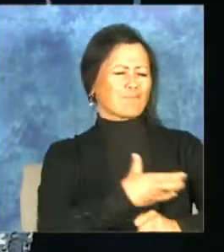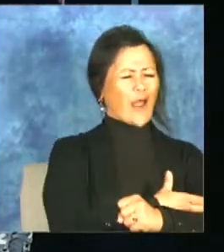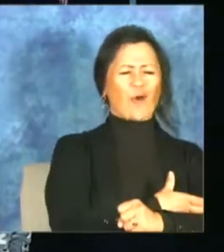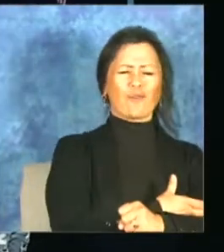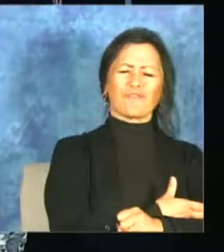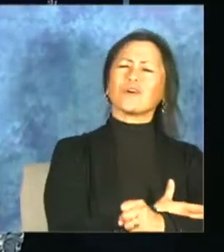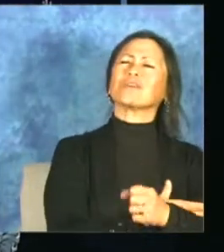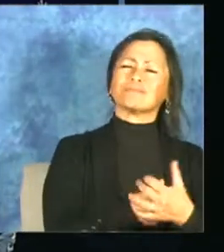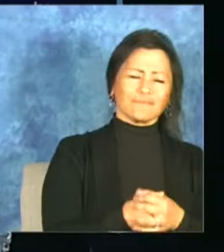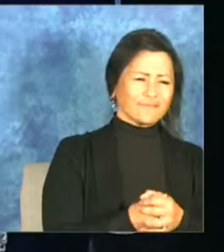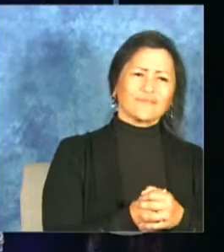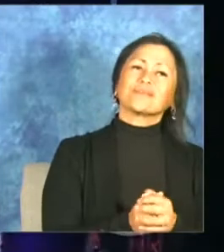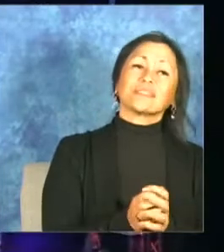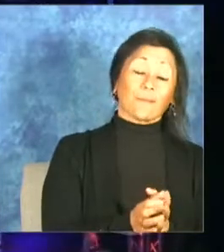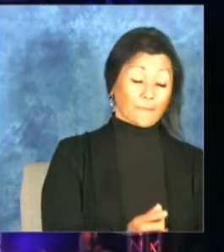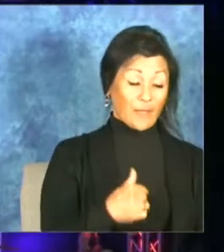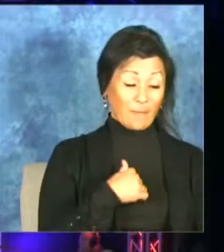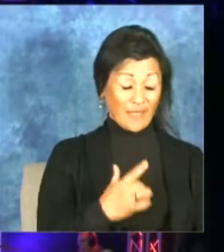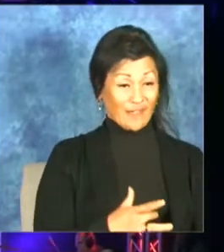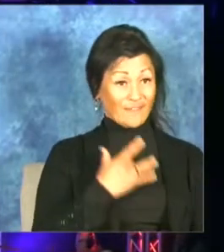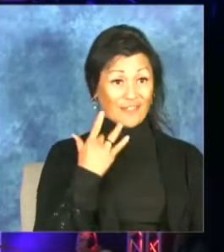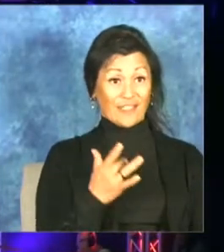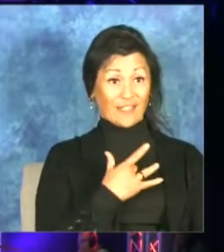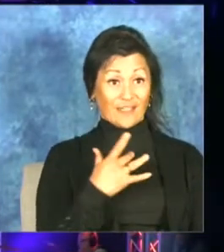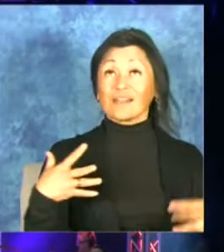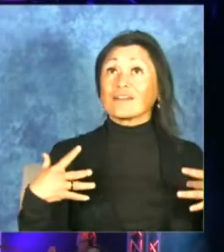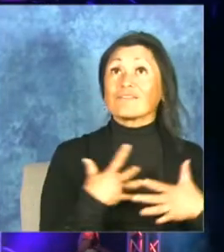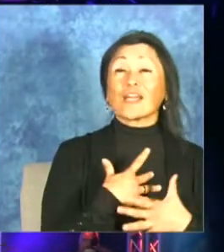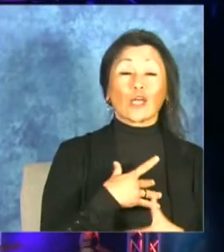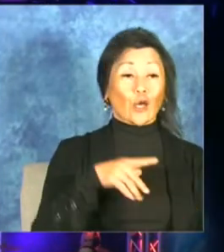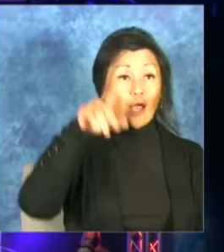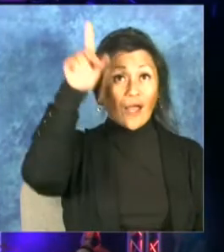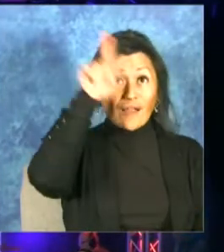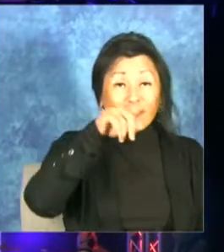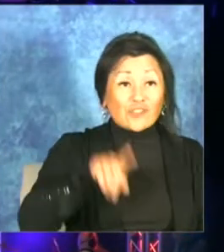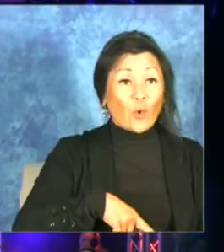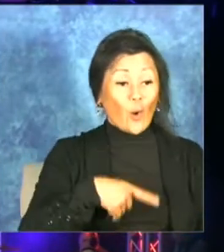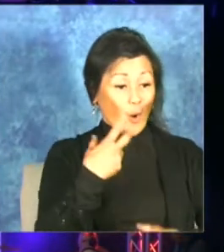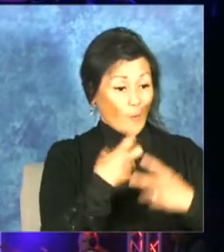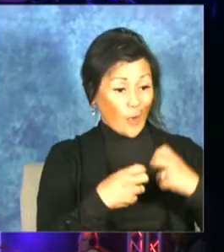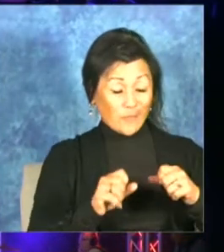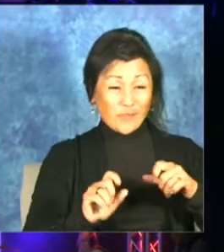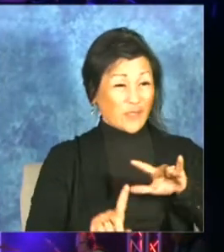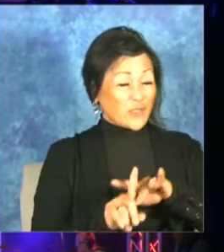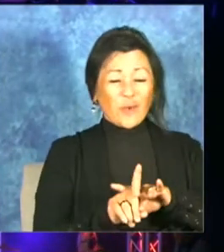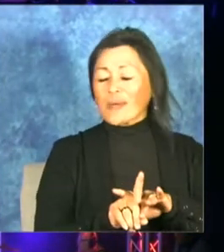its roar. I'm not gonna fear the storm.